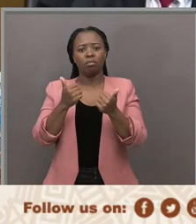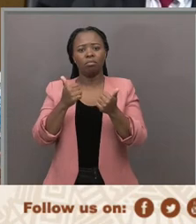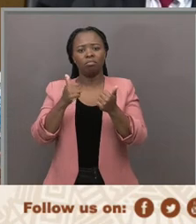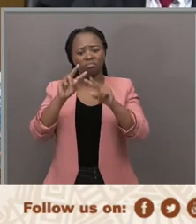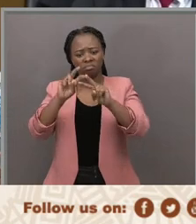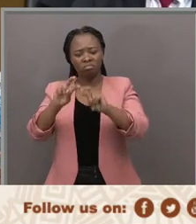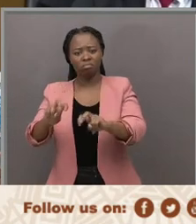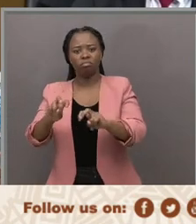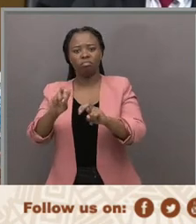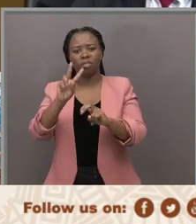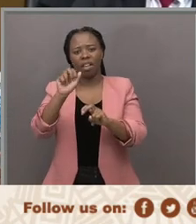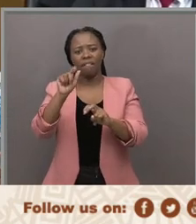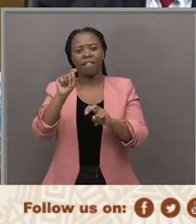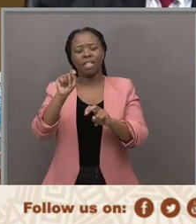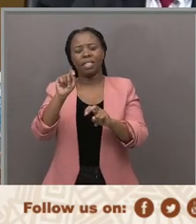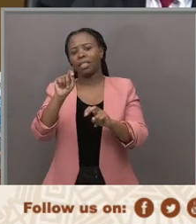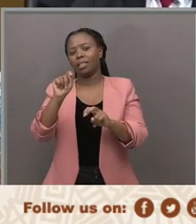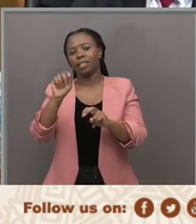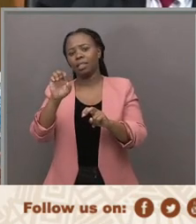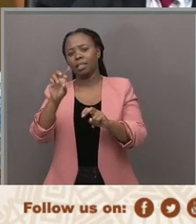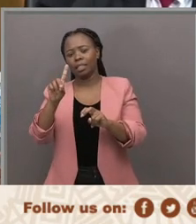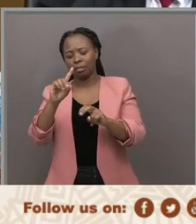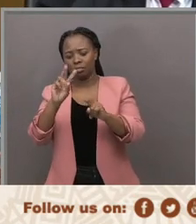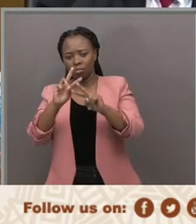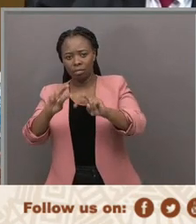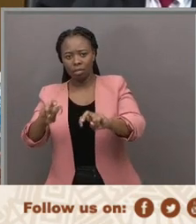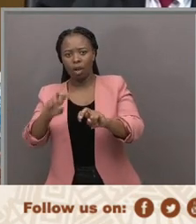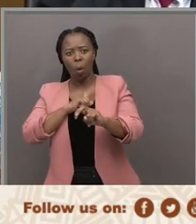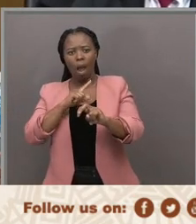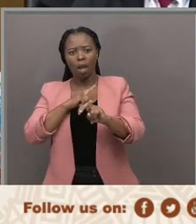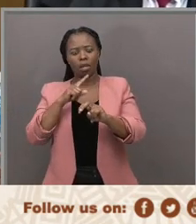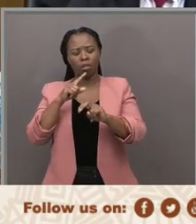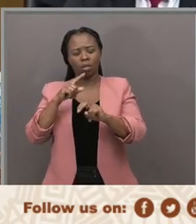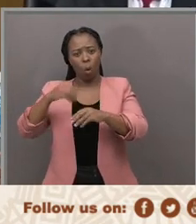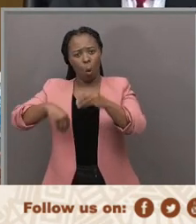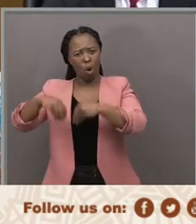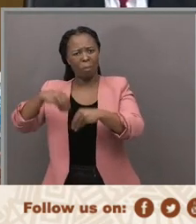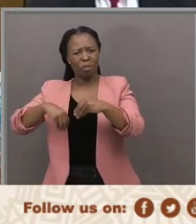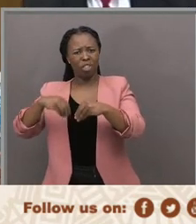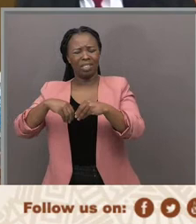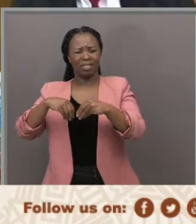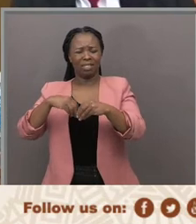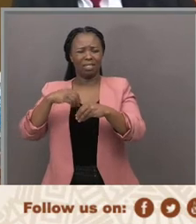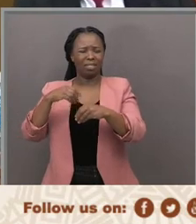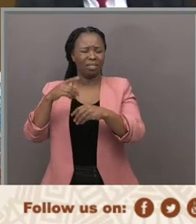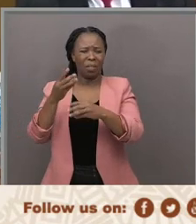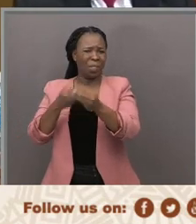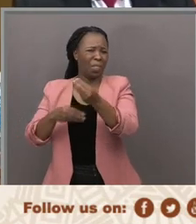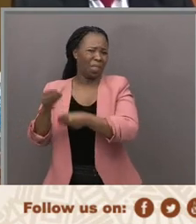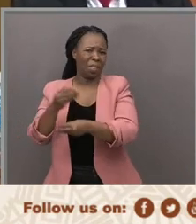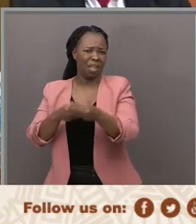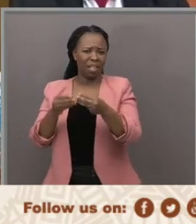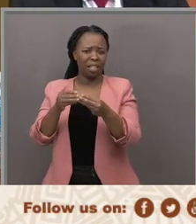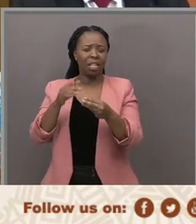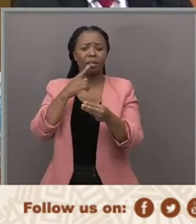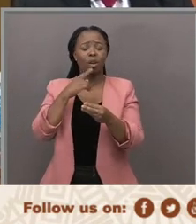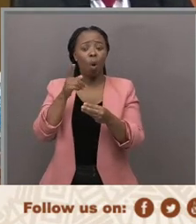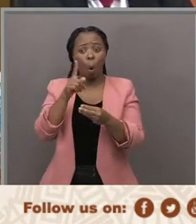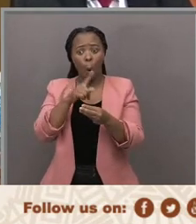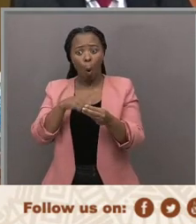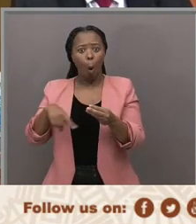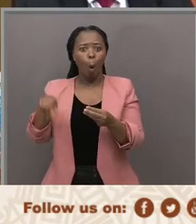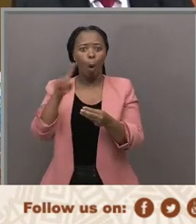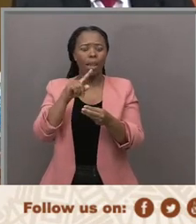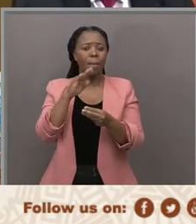the midst of COVID-19, as these corruption scandals were coming to the fore, the momentum to vet all the, not just